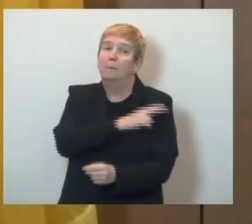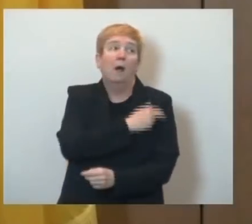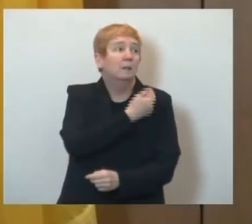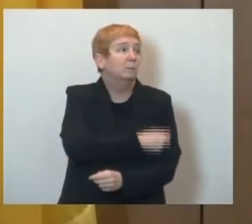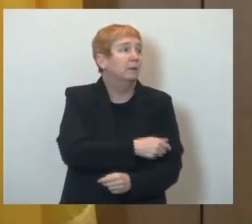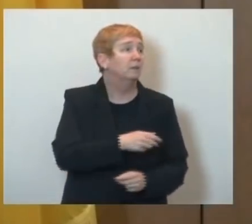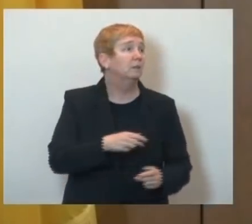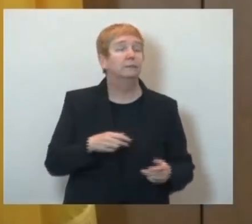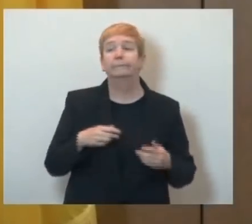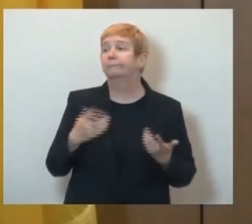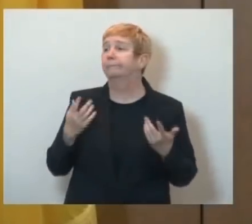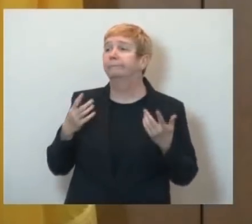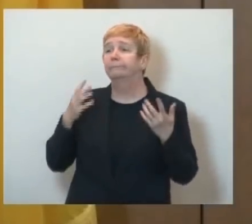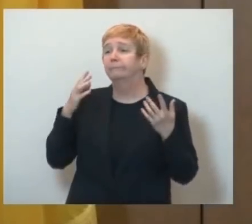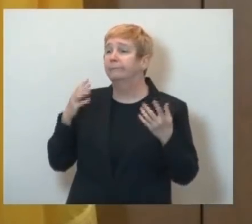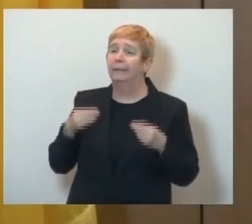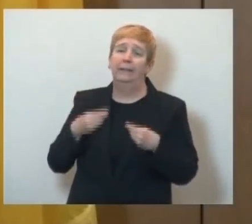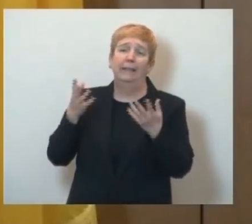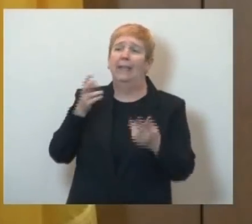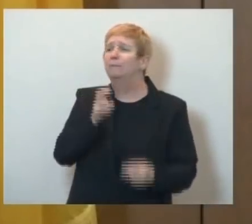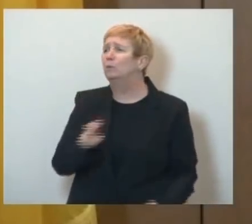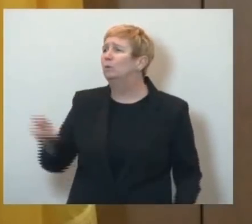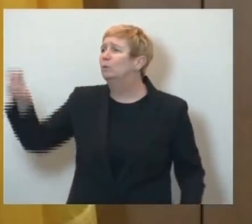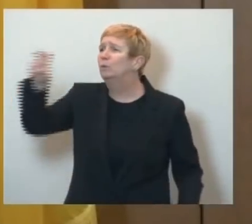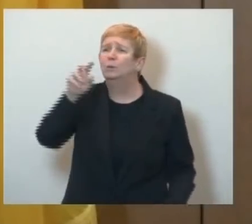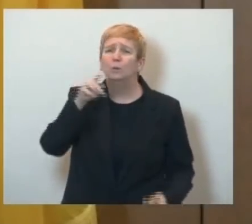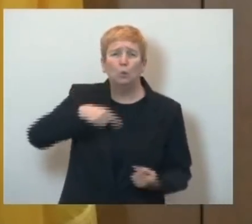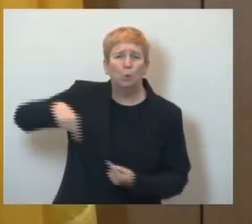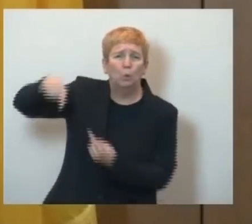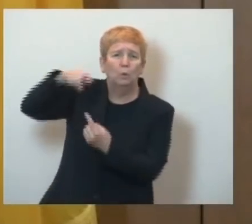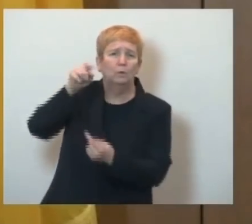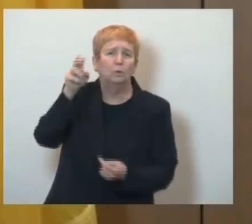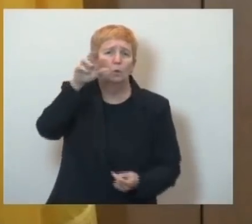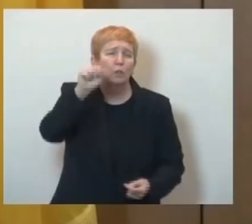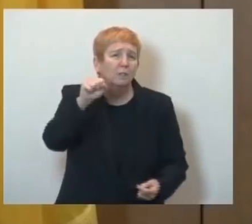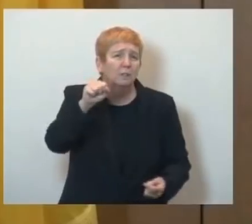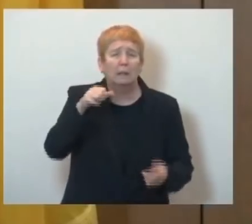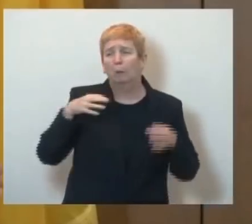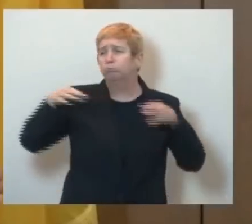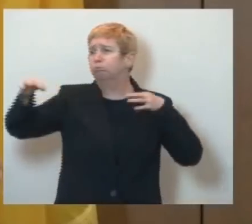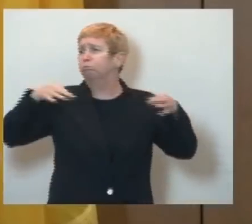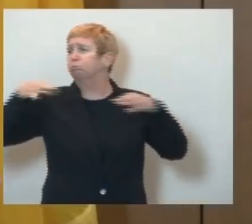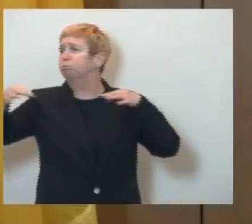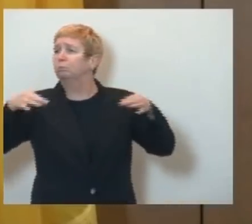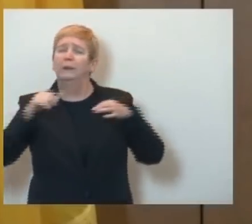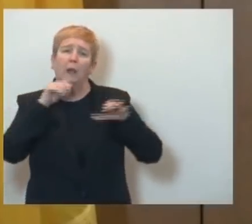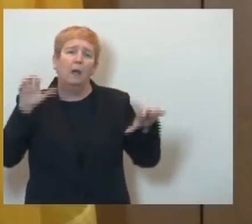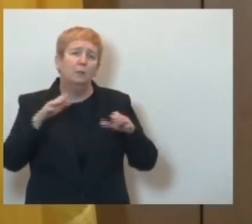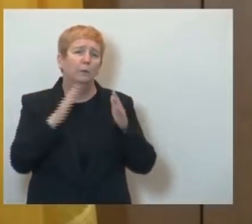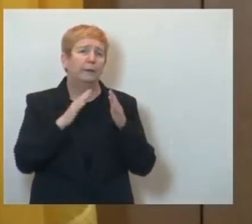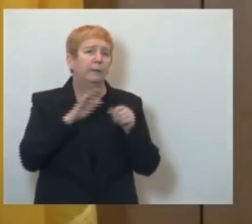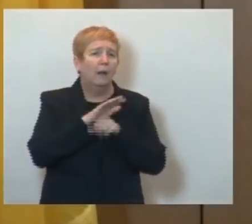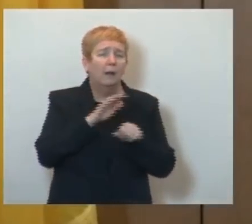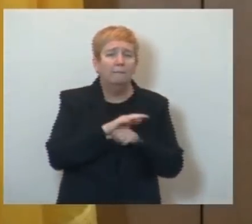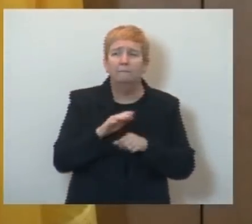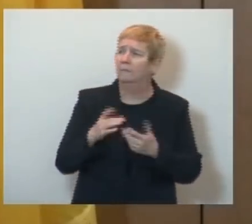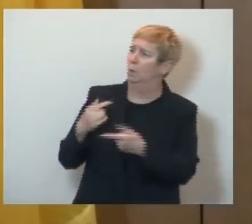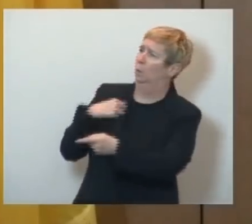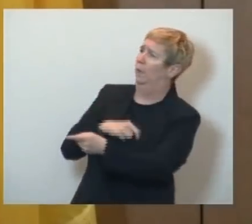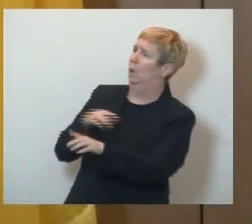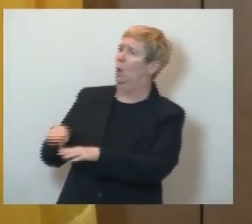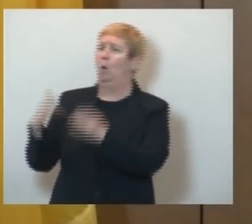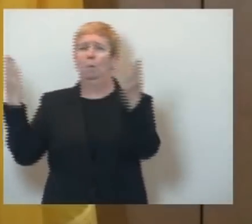gave tours about how they were not doing enough, sort of showing to the community we're open. That is in